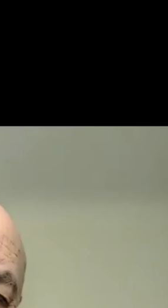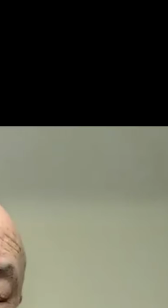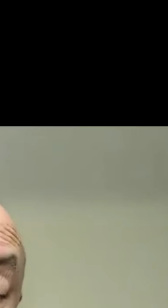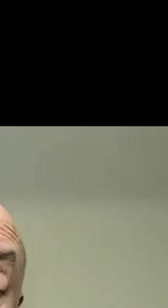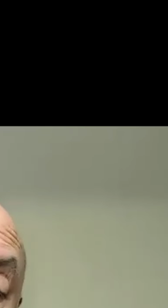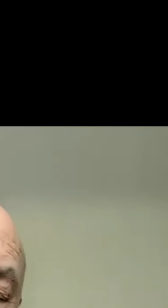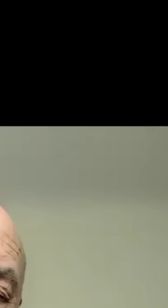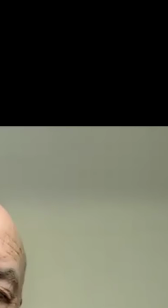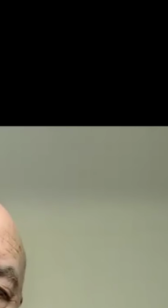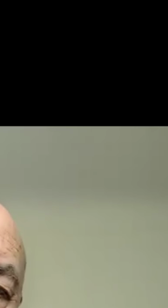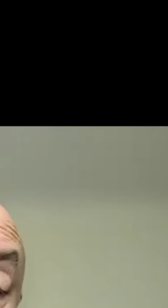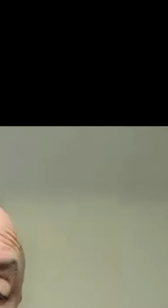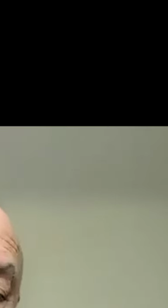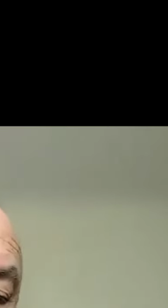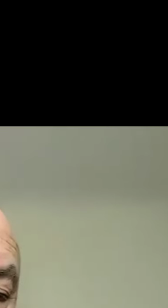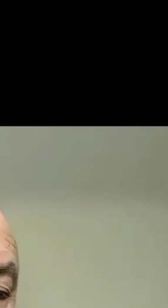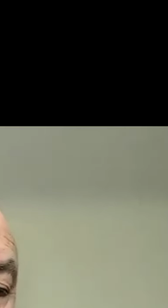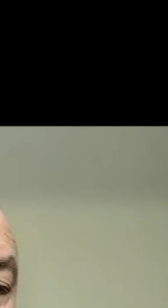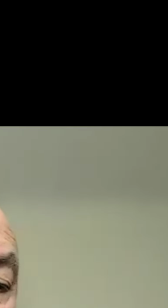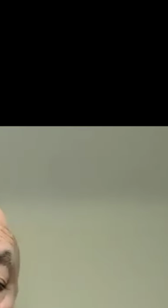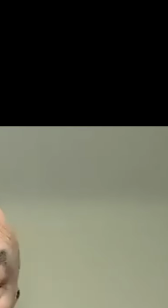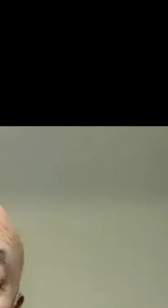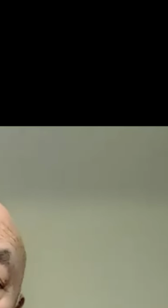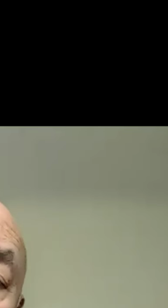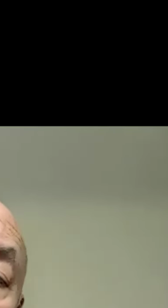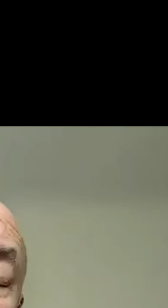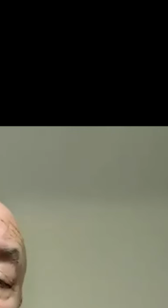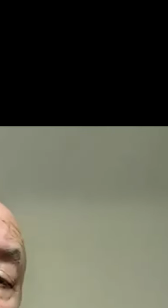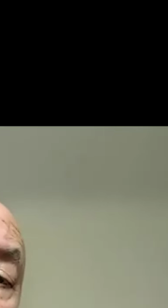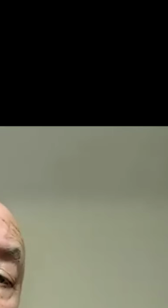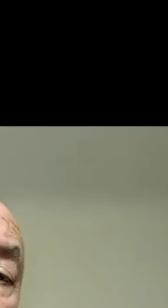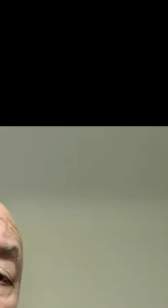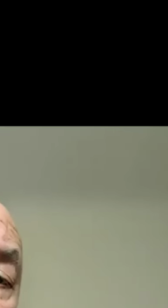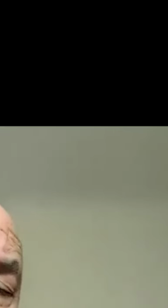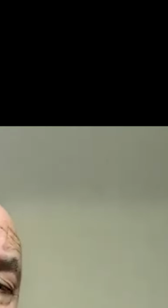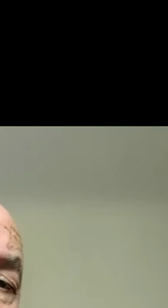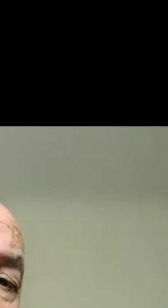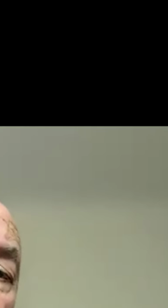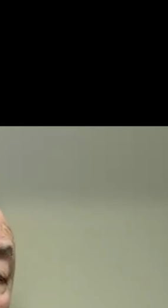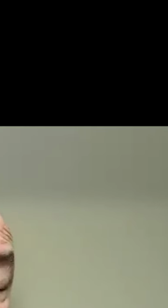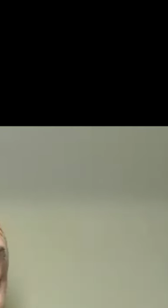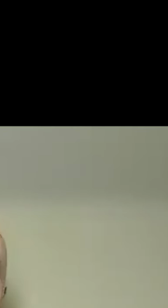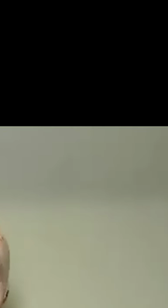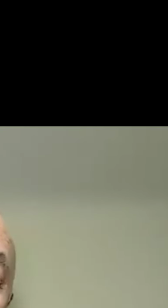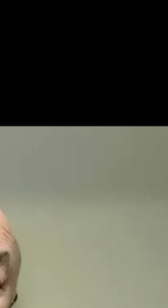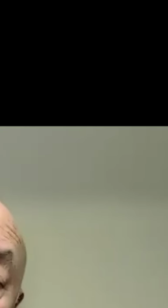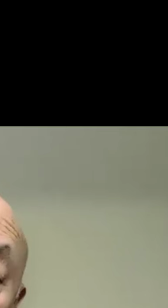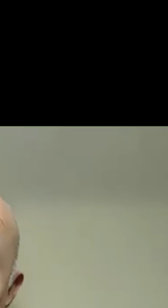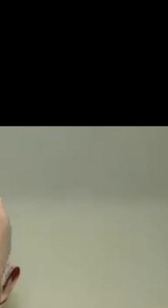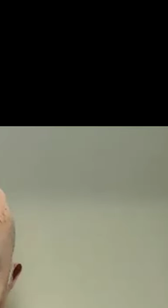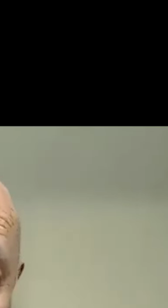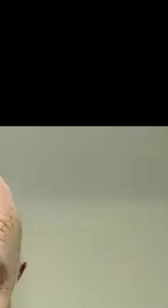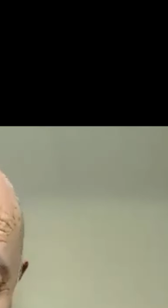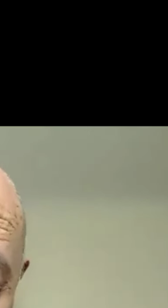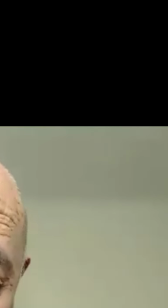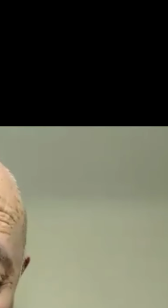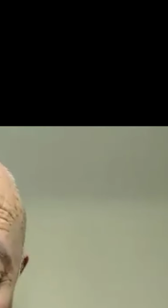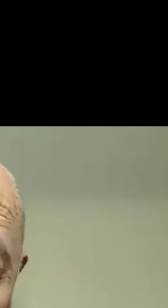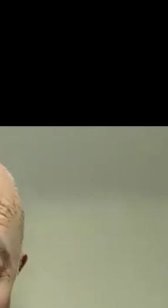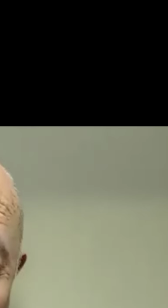in our screens, unfortunately. But we are sure that the aging, as I